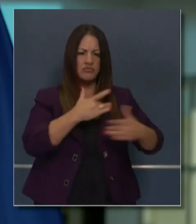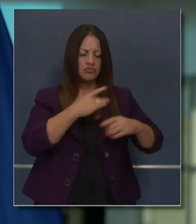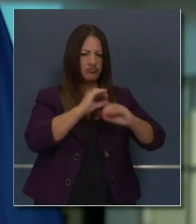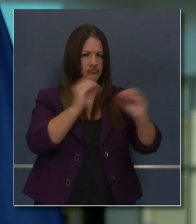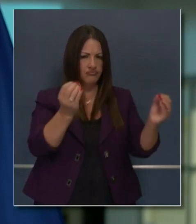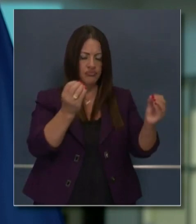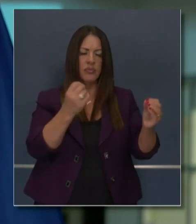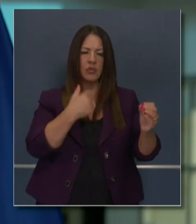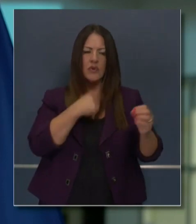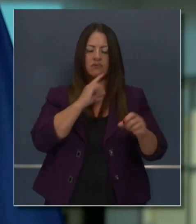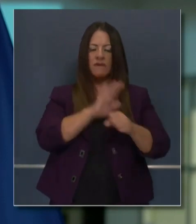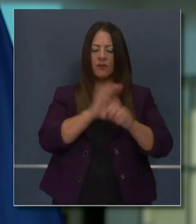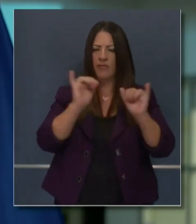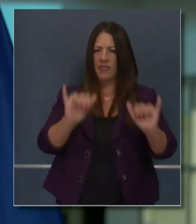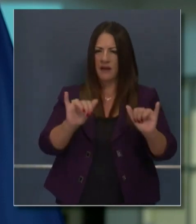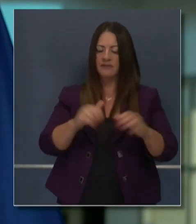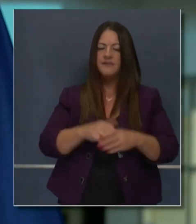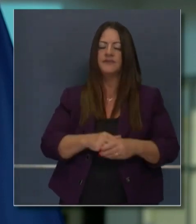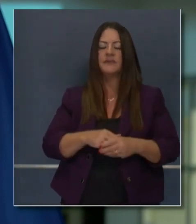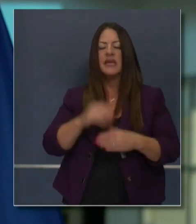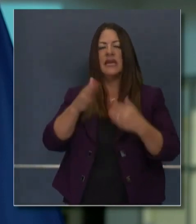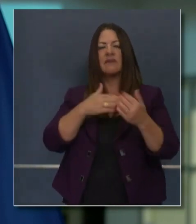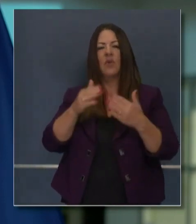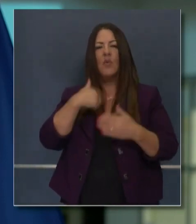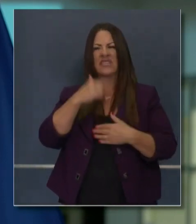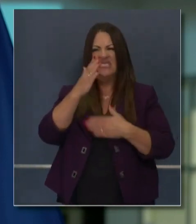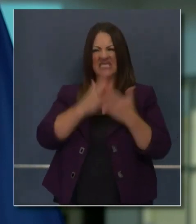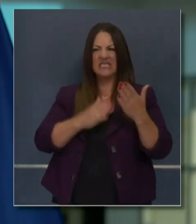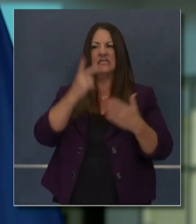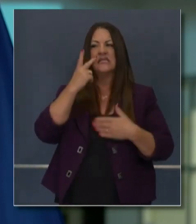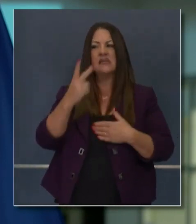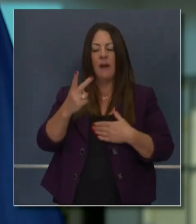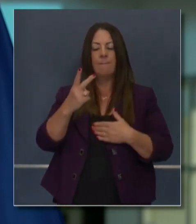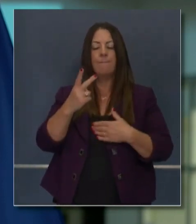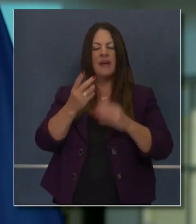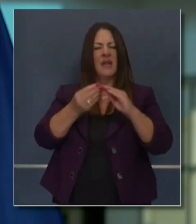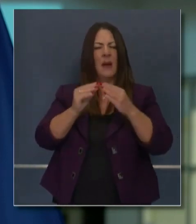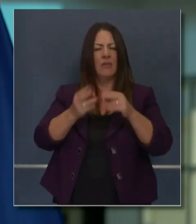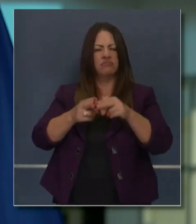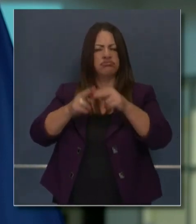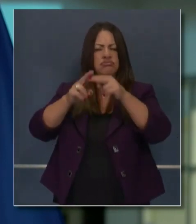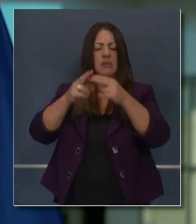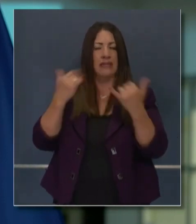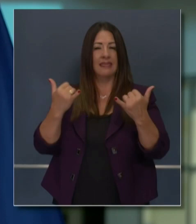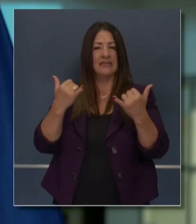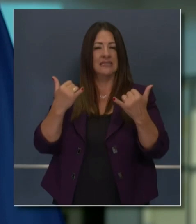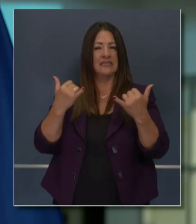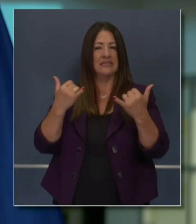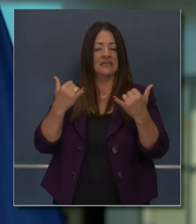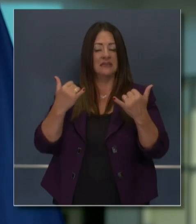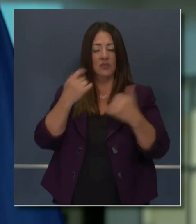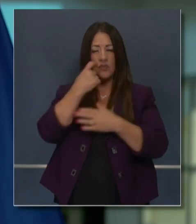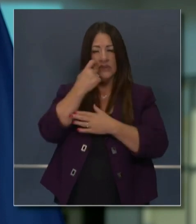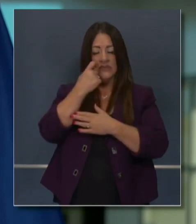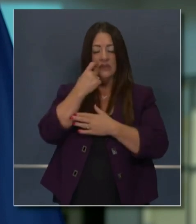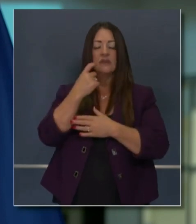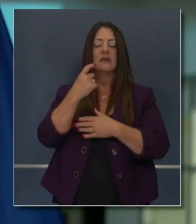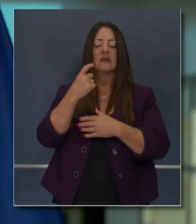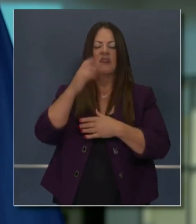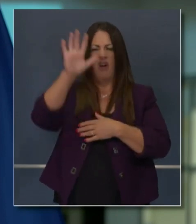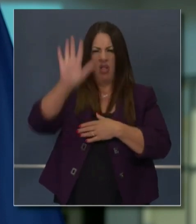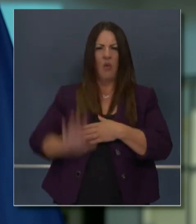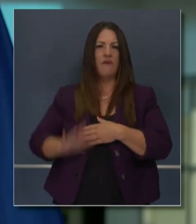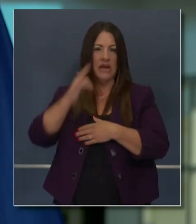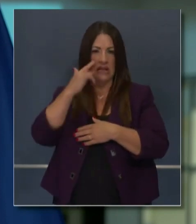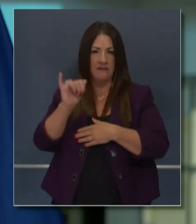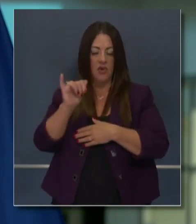with the slight increase in case numbers that we're seeing across the state, that level of concern is heightened to intensify